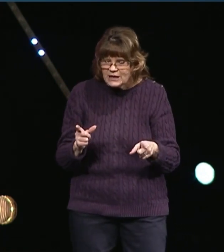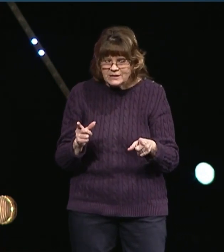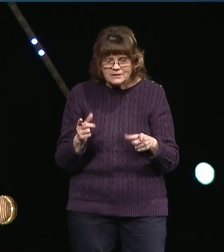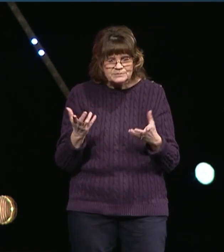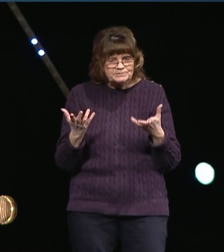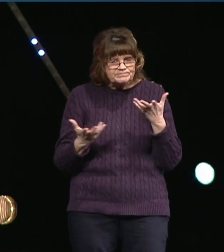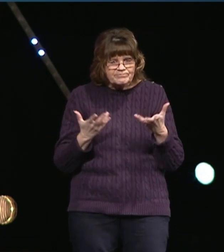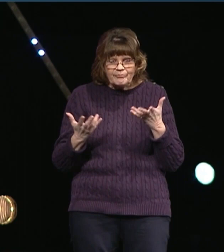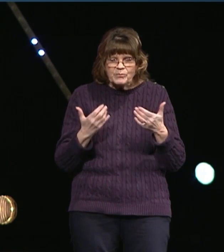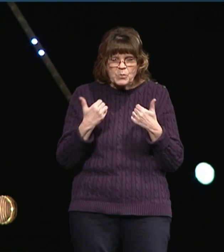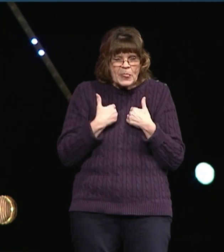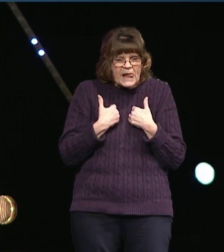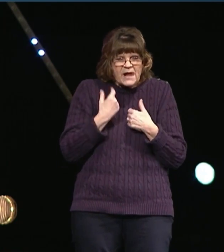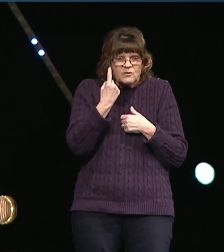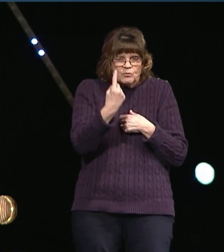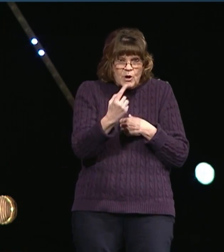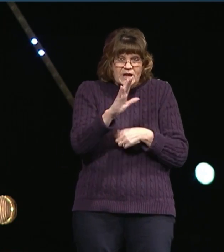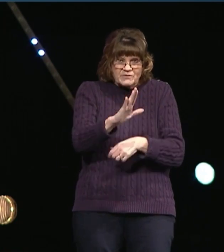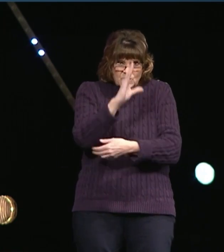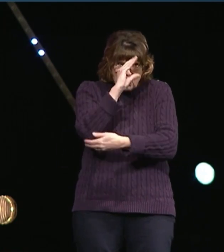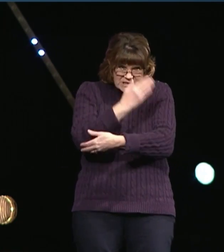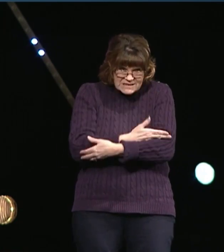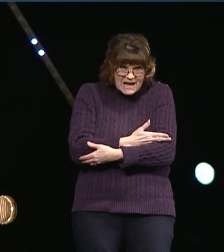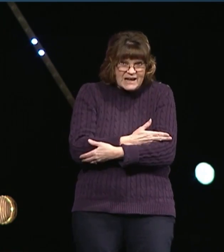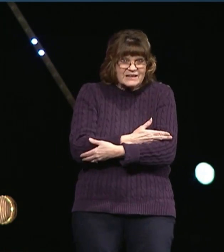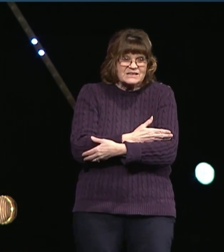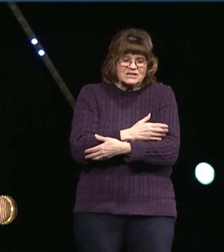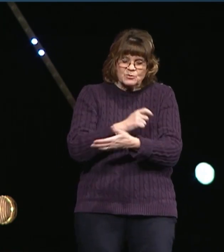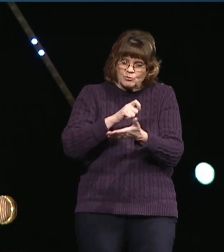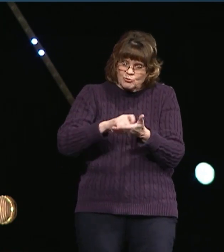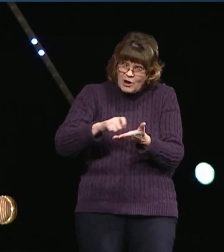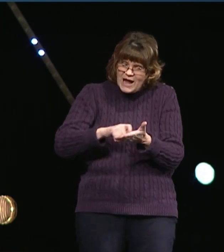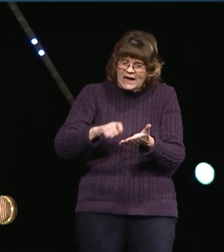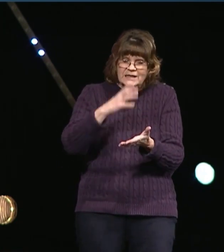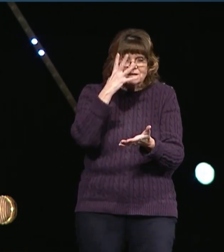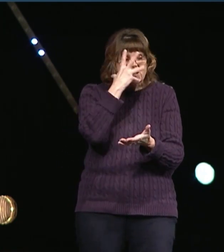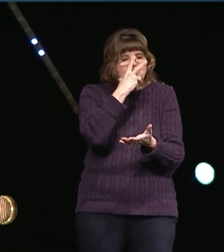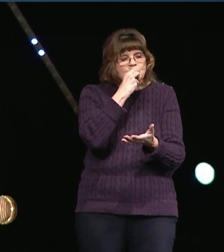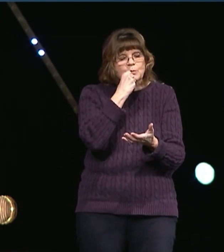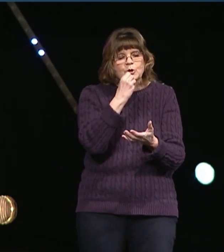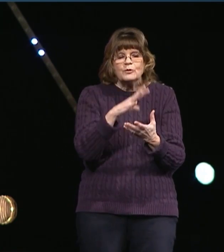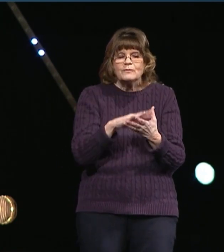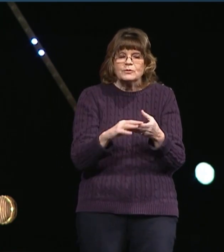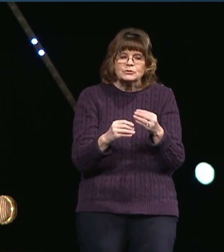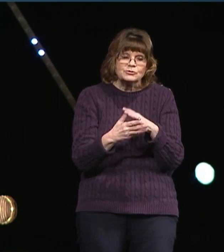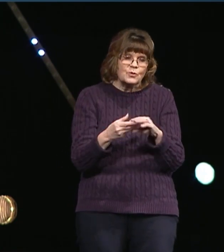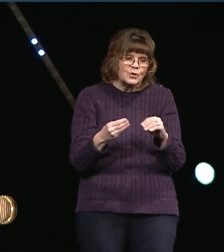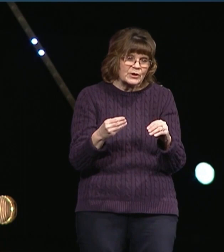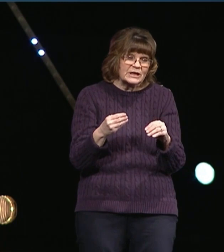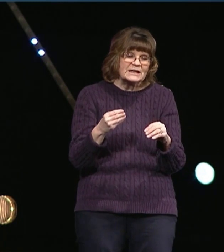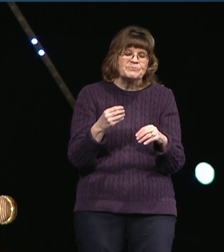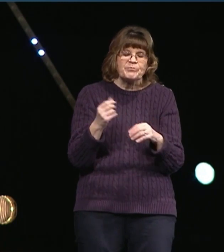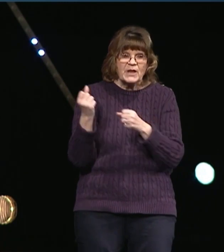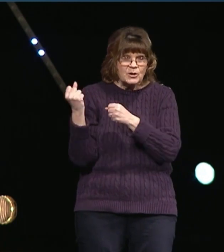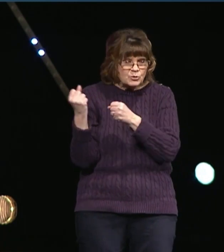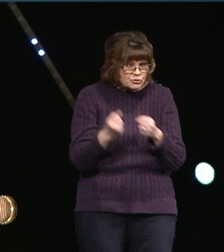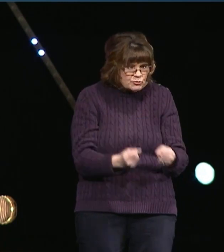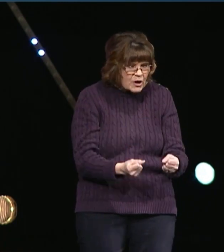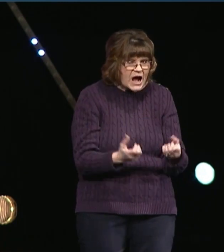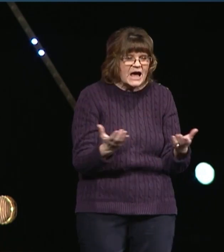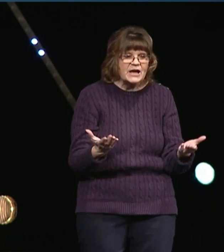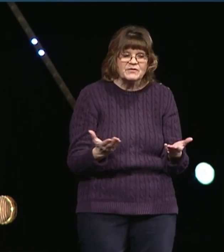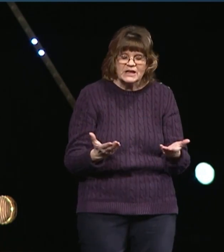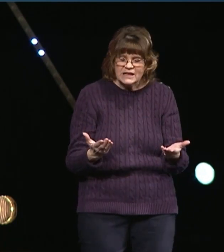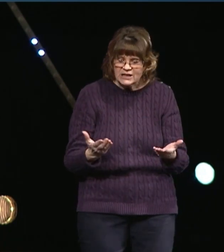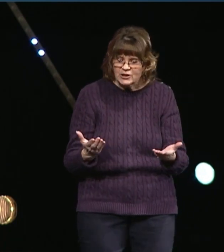have one of his sons write such a beautiful eulogy, and to have another son who would drive all the way out here to read it to